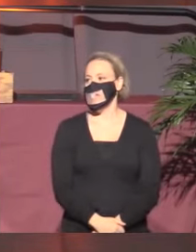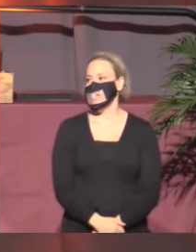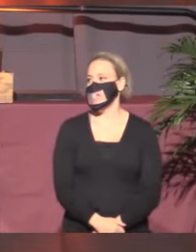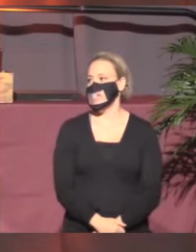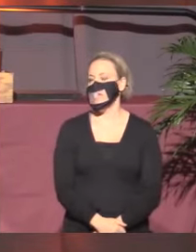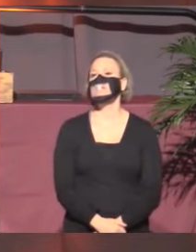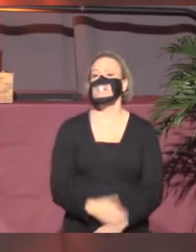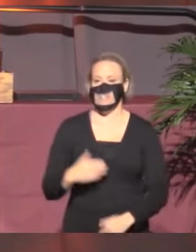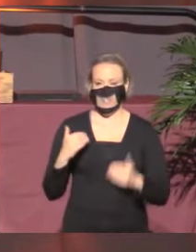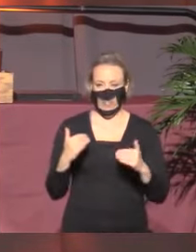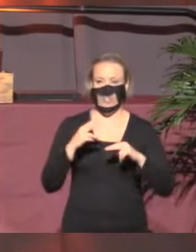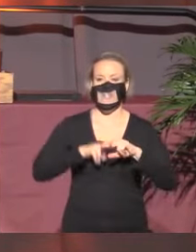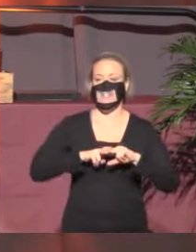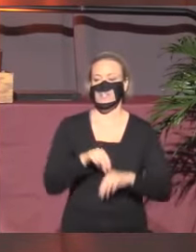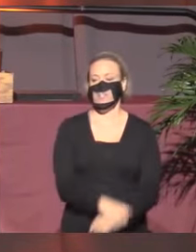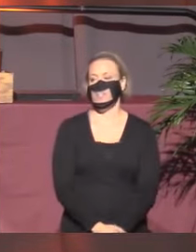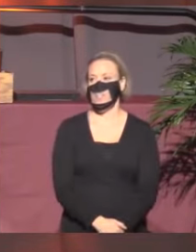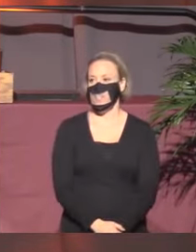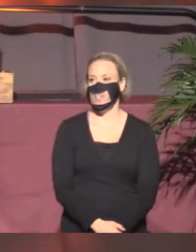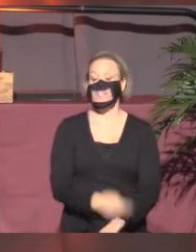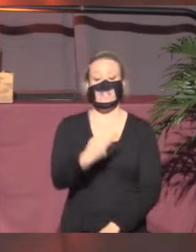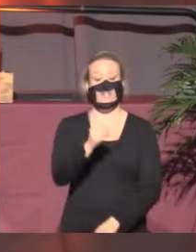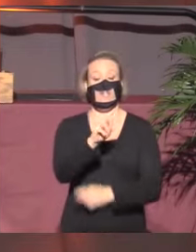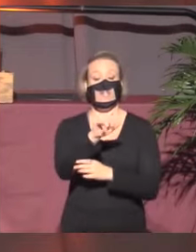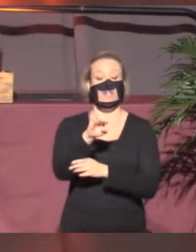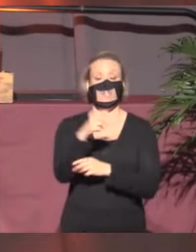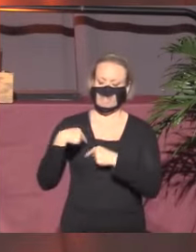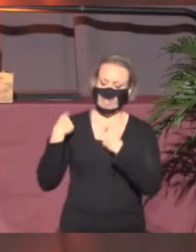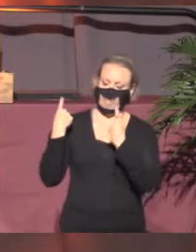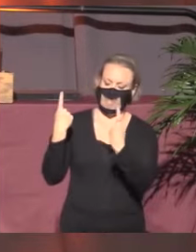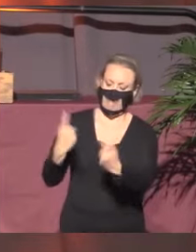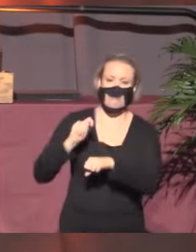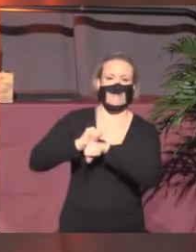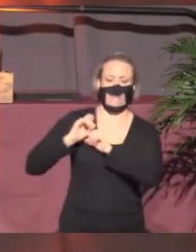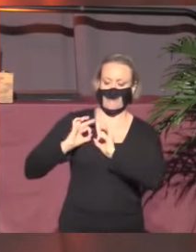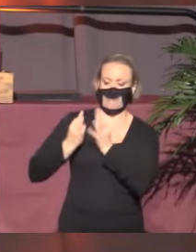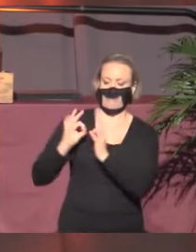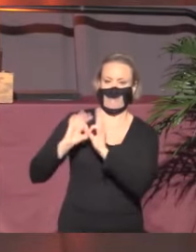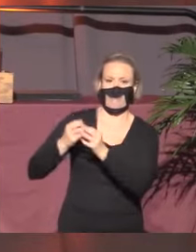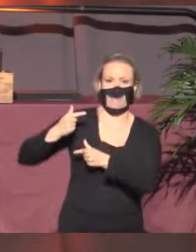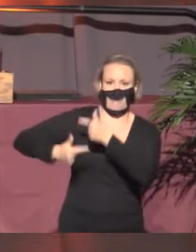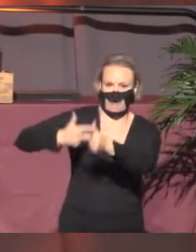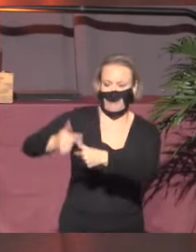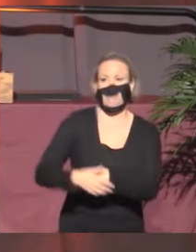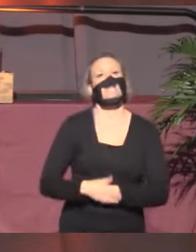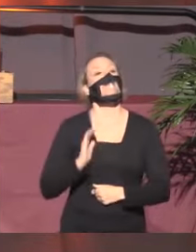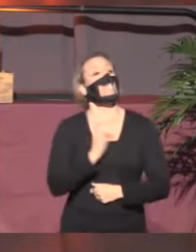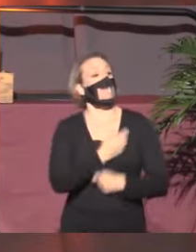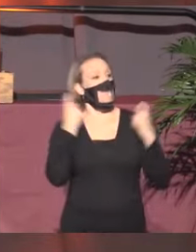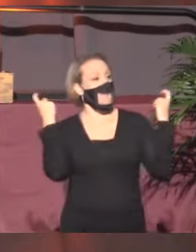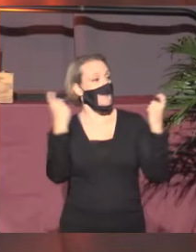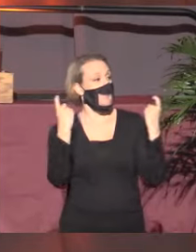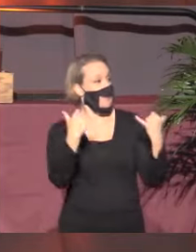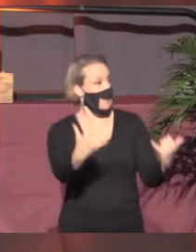You may be seated. Hamline has a long tradition of legacy families. In our ceremony today, those students